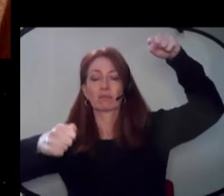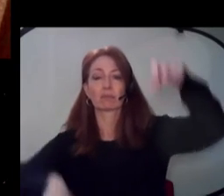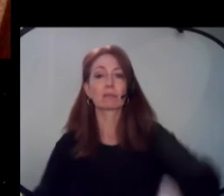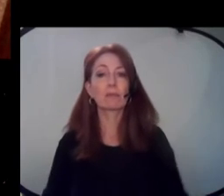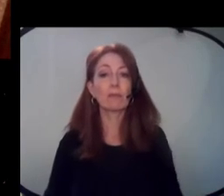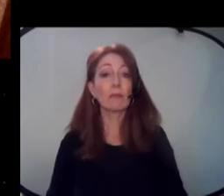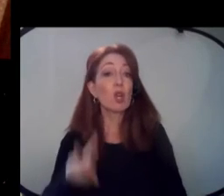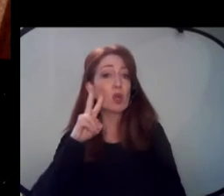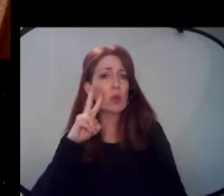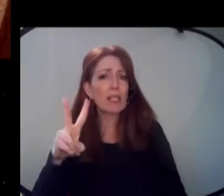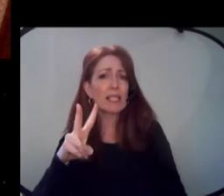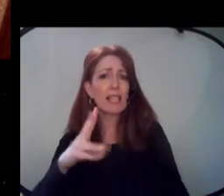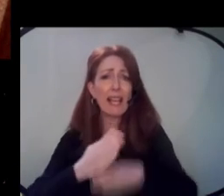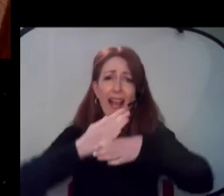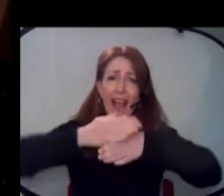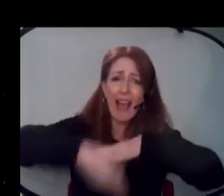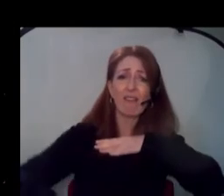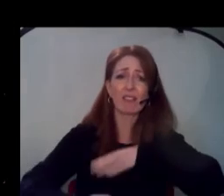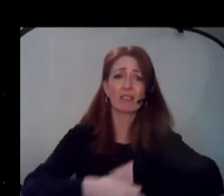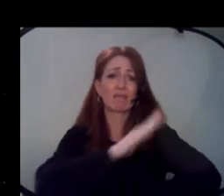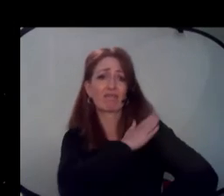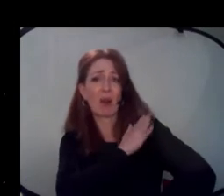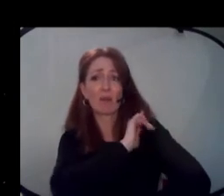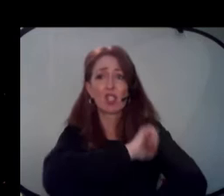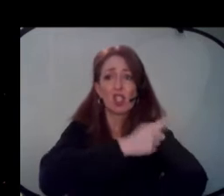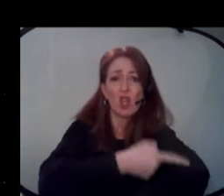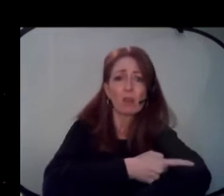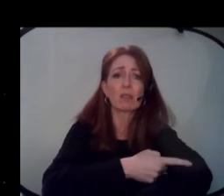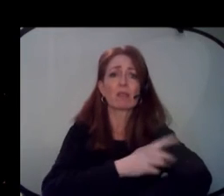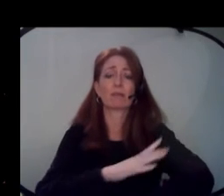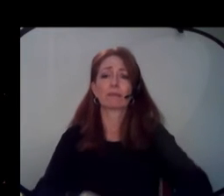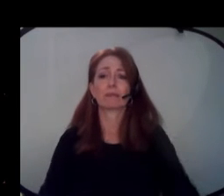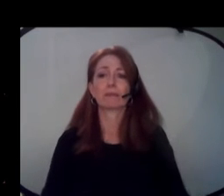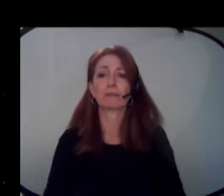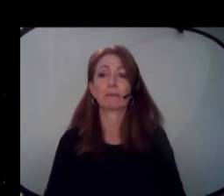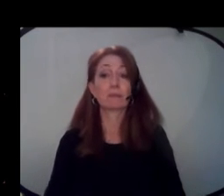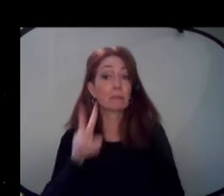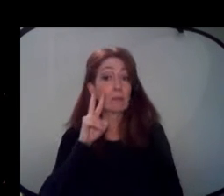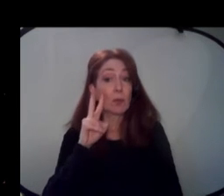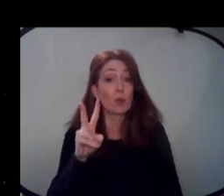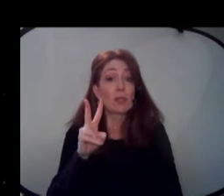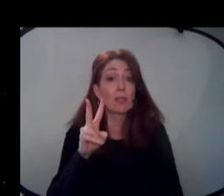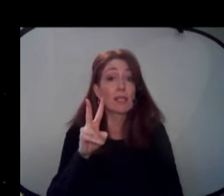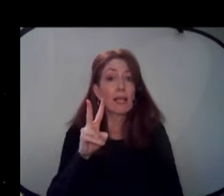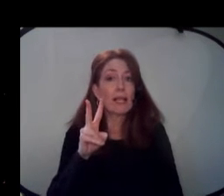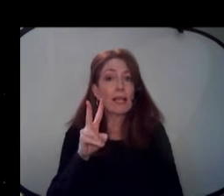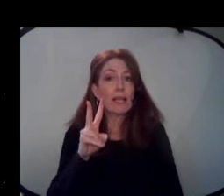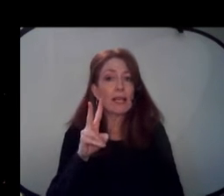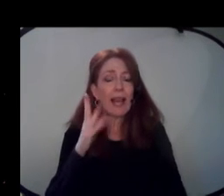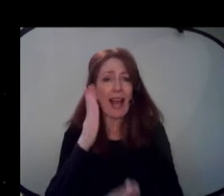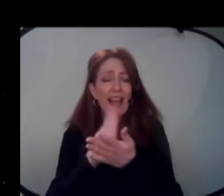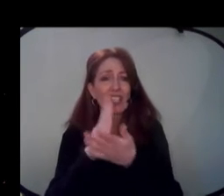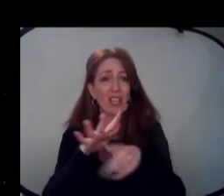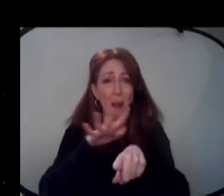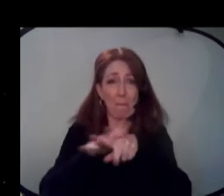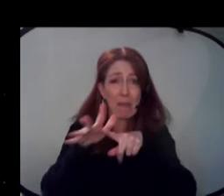can see all the effort in her arms and her shoulders. And quite interesting too, that you can see she's almost recoiling from the blood. She's got her